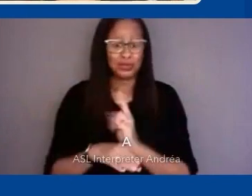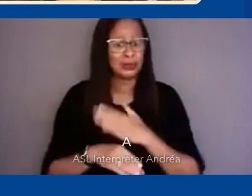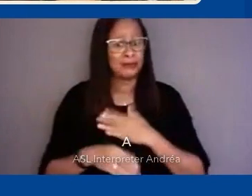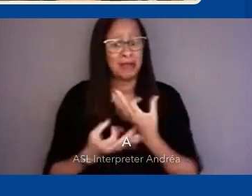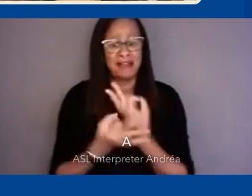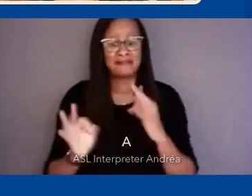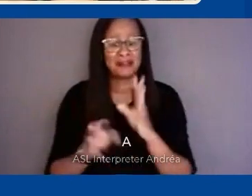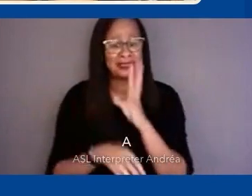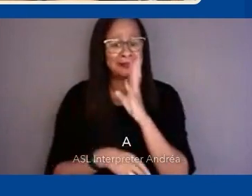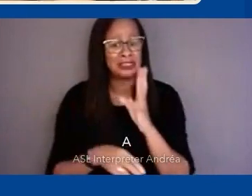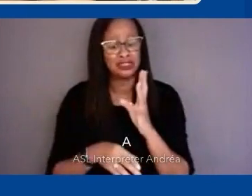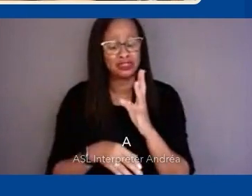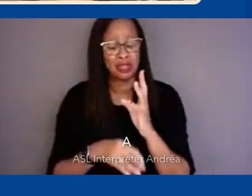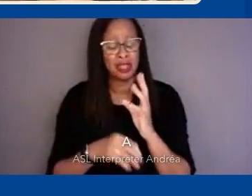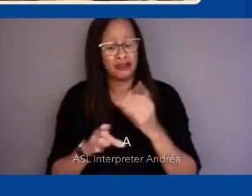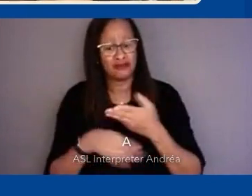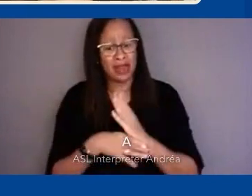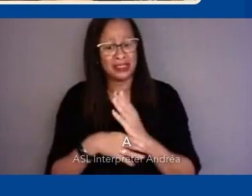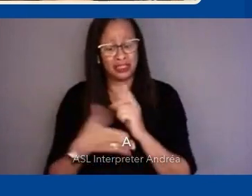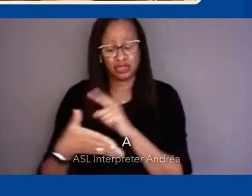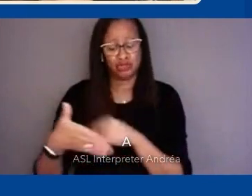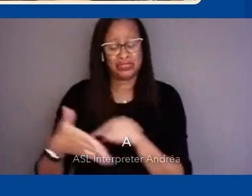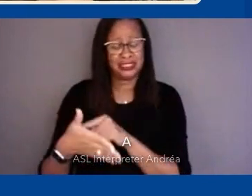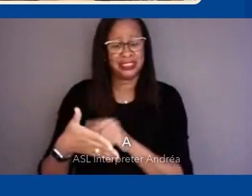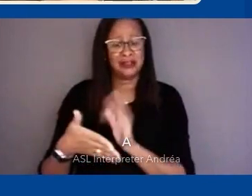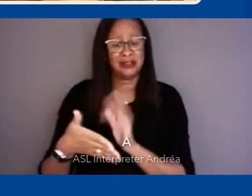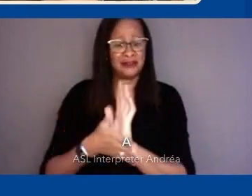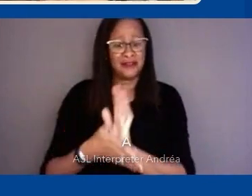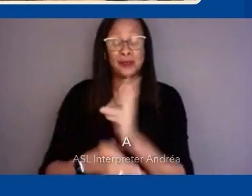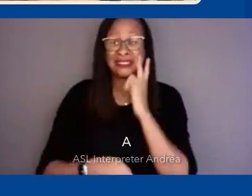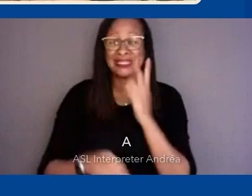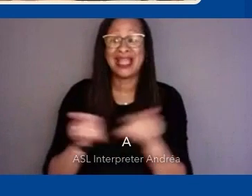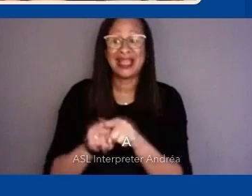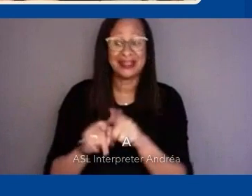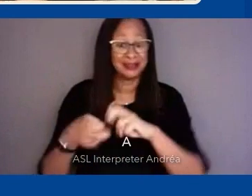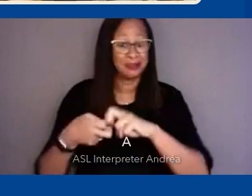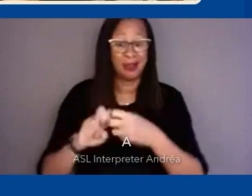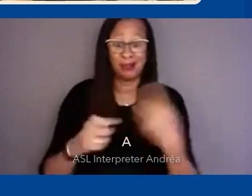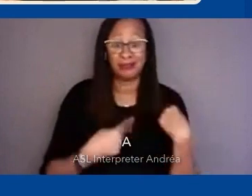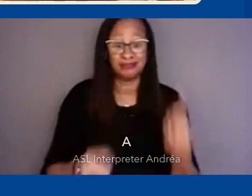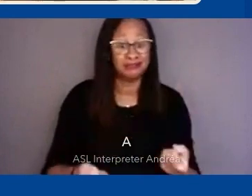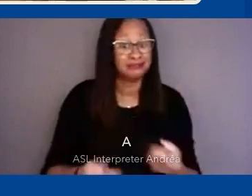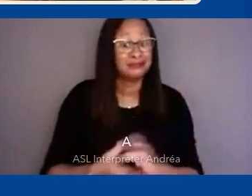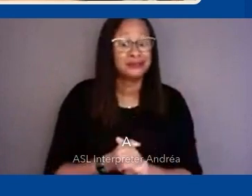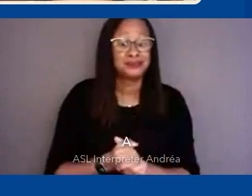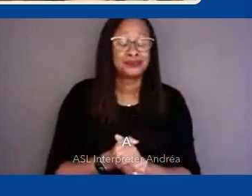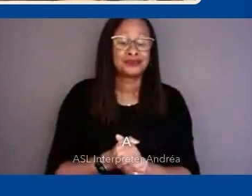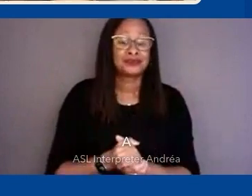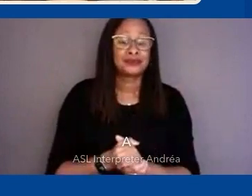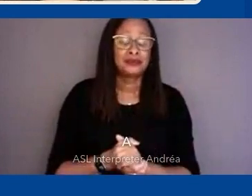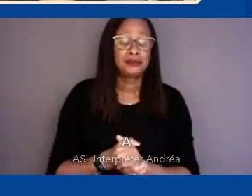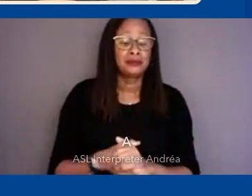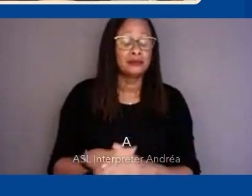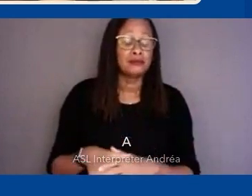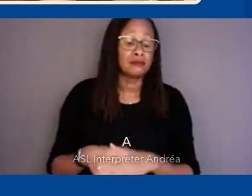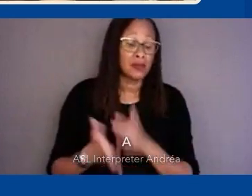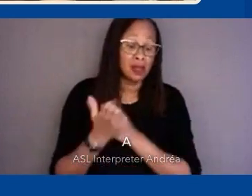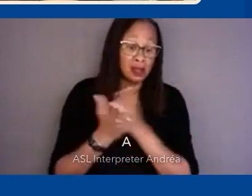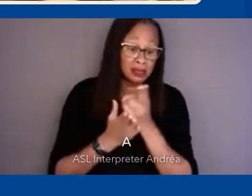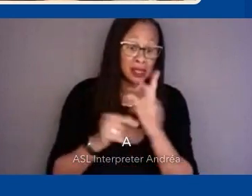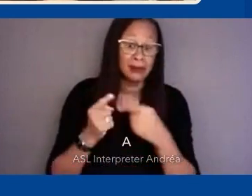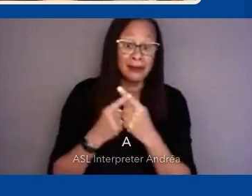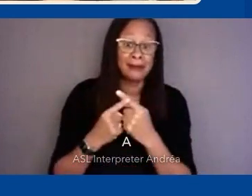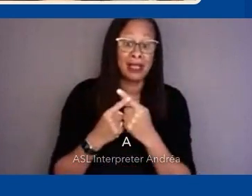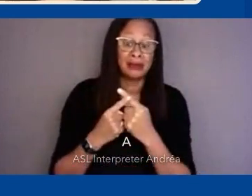criticize a film we see as problematic. And let's be honest about the actual victims of